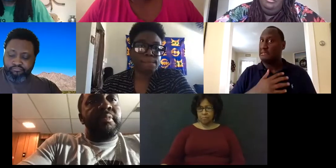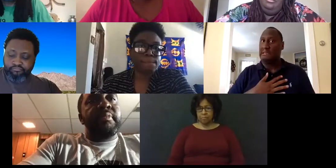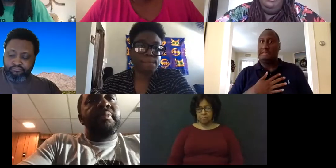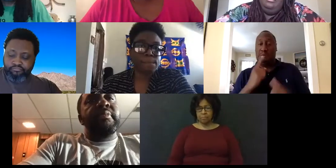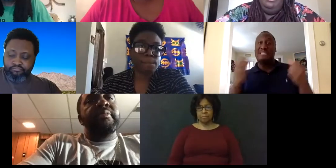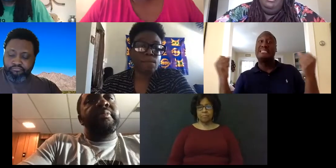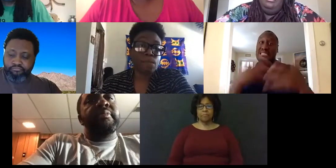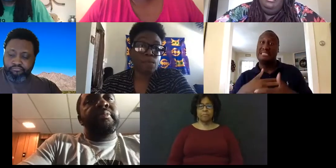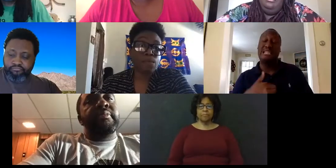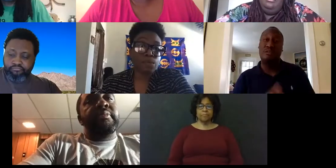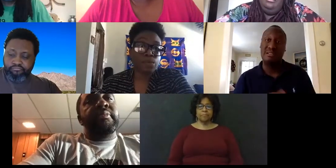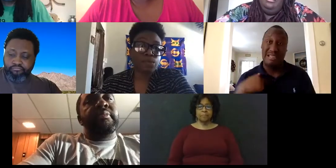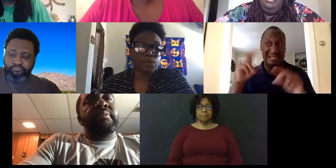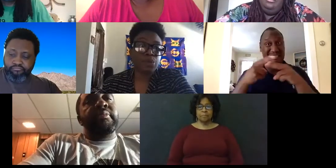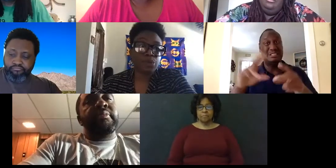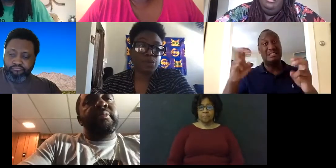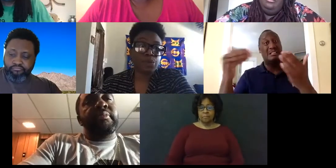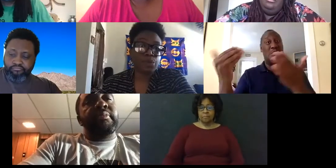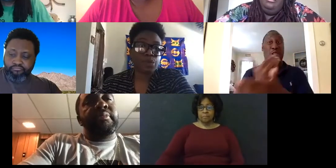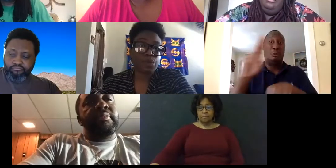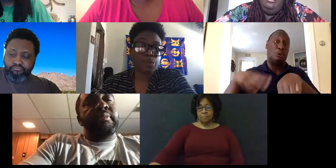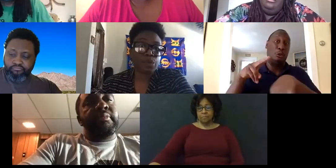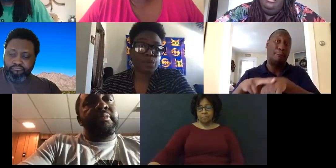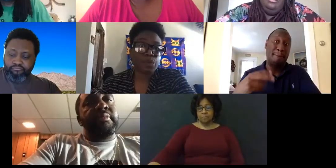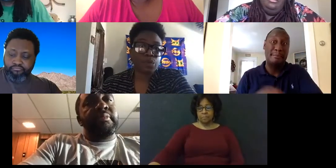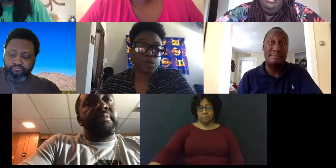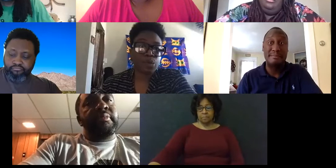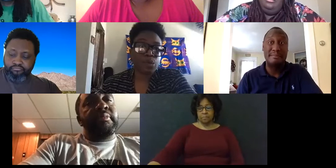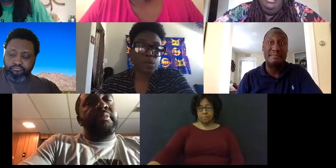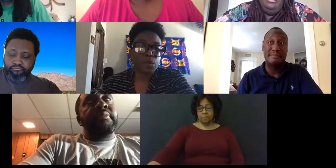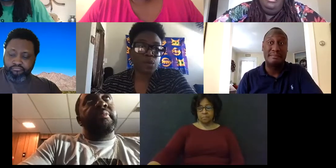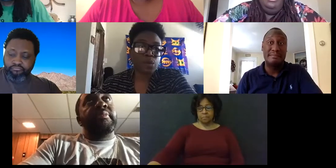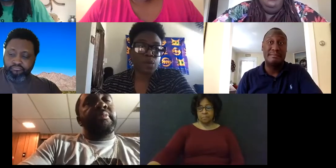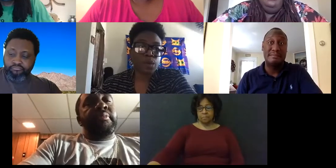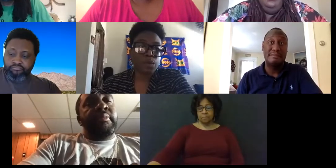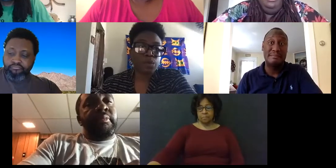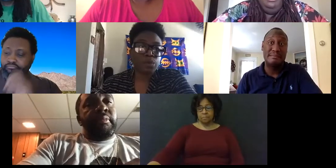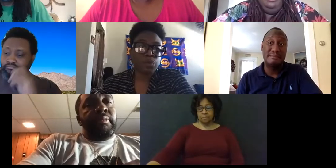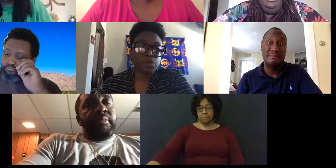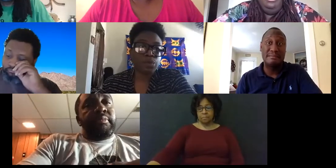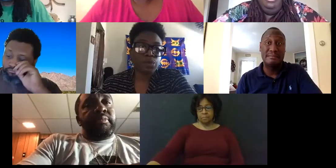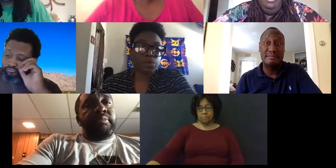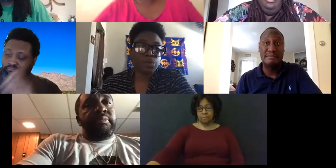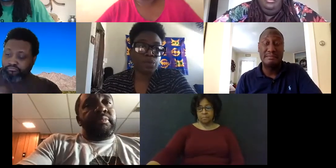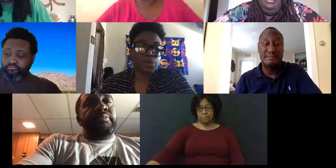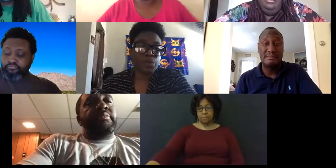because they tell us we don't have to use a mask. And that's a scary situation. And, you know, that's our new